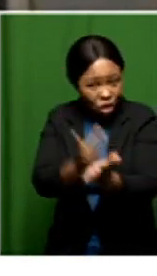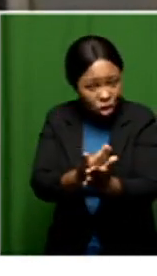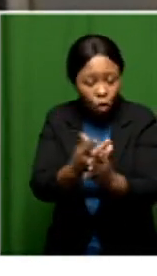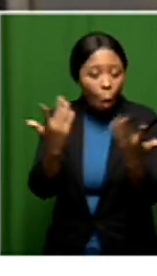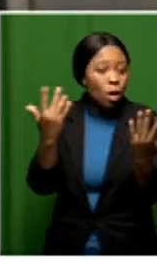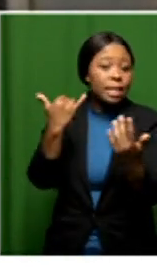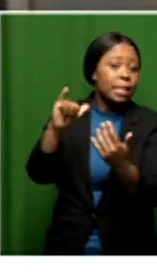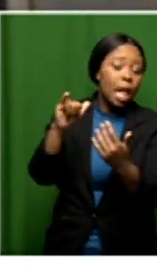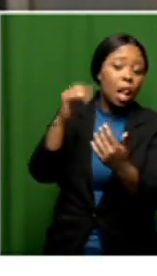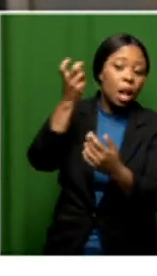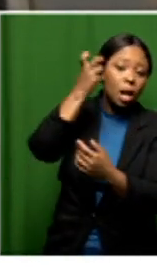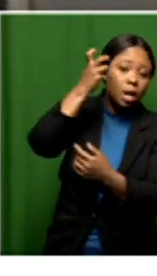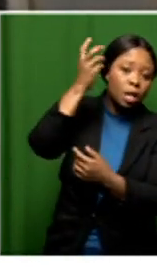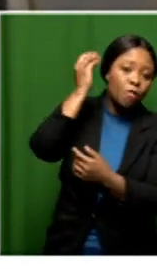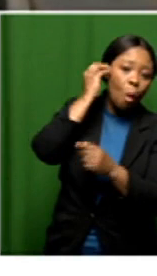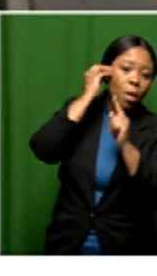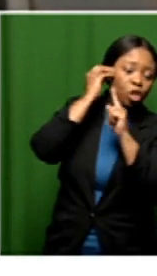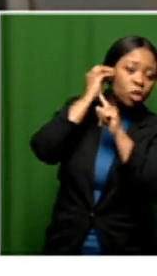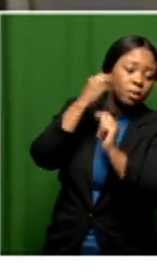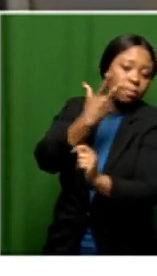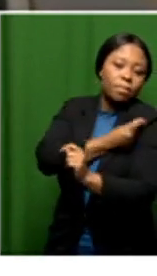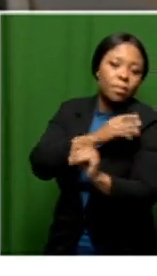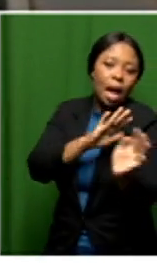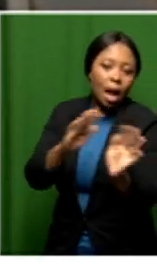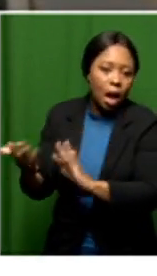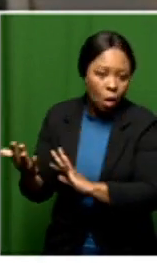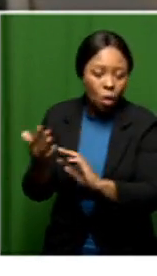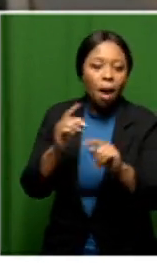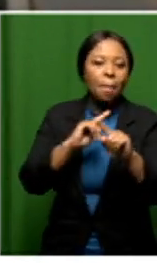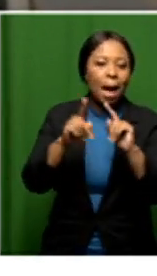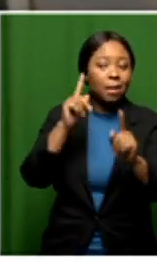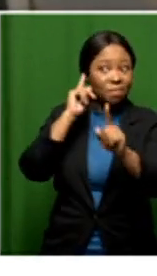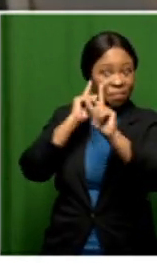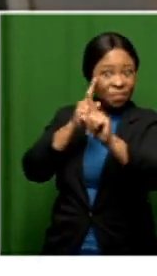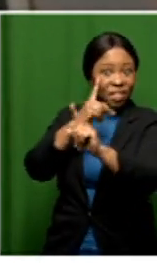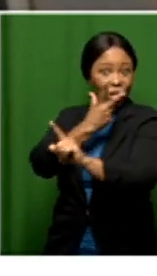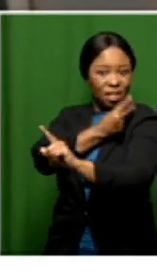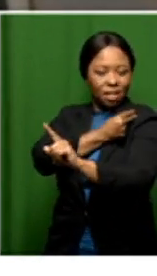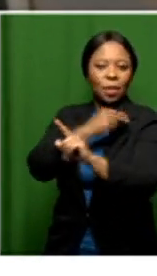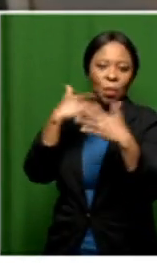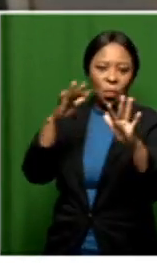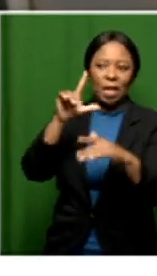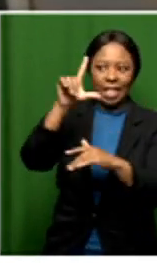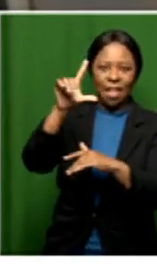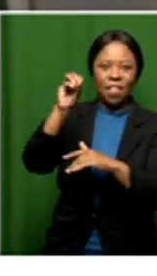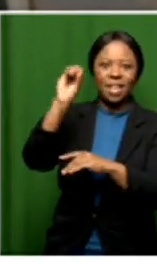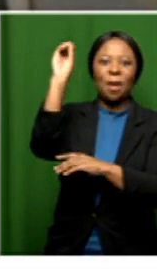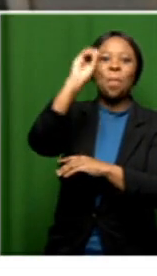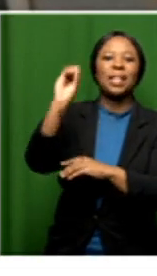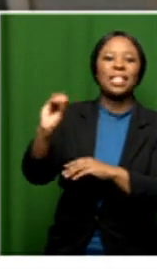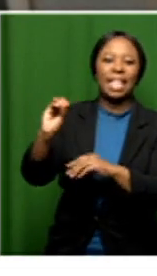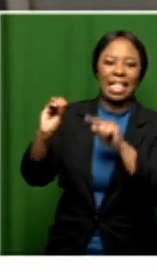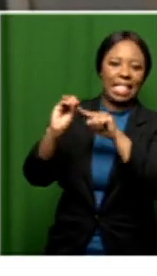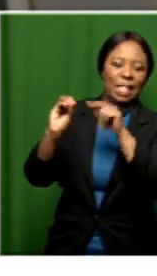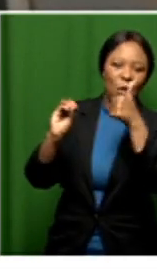information about doing that. But the intention to vaccinate is huge at 70%. And really it's